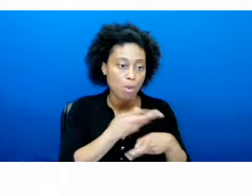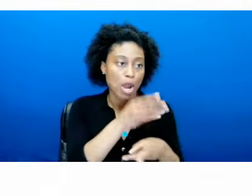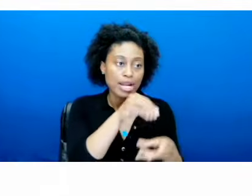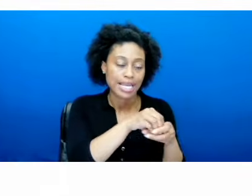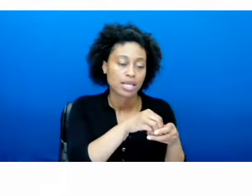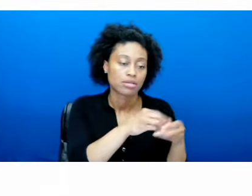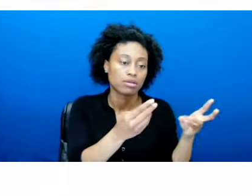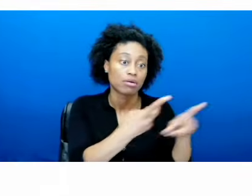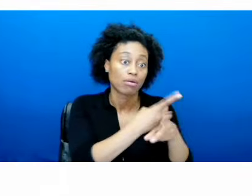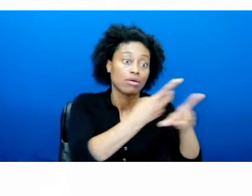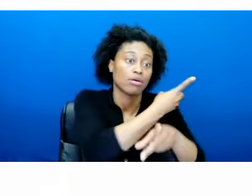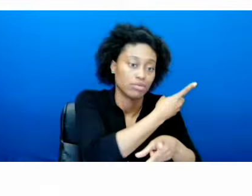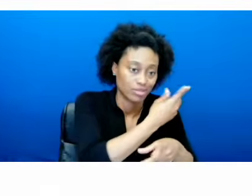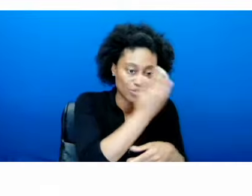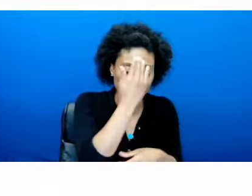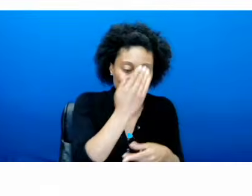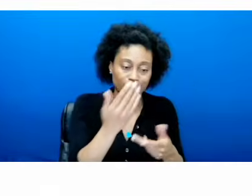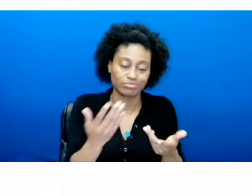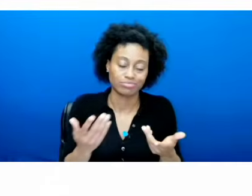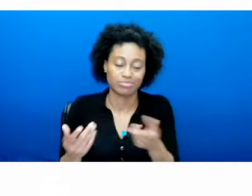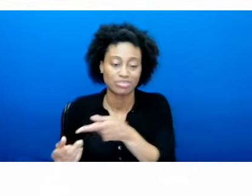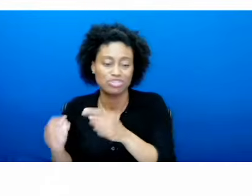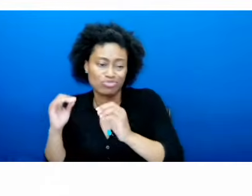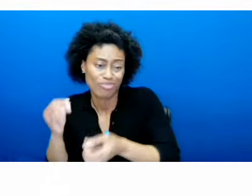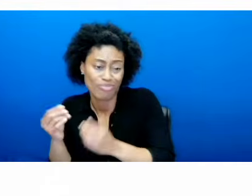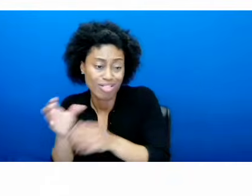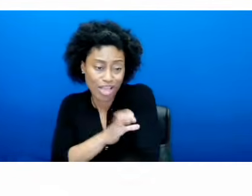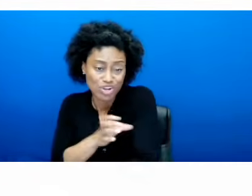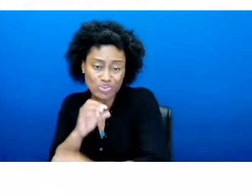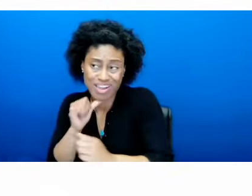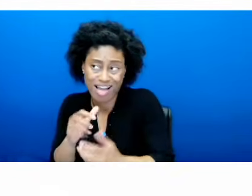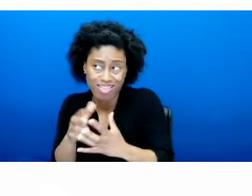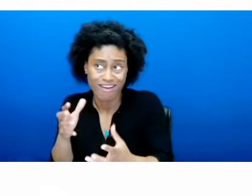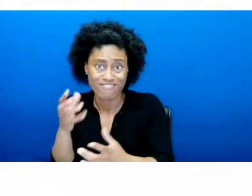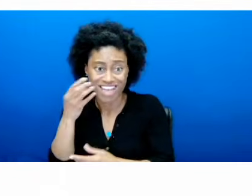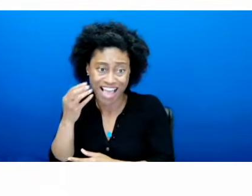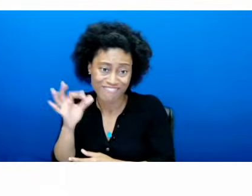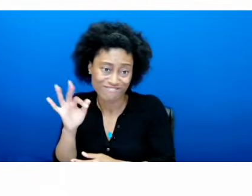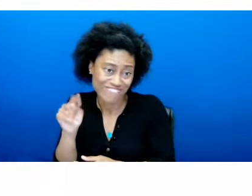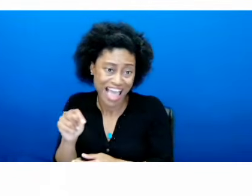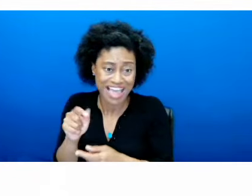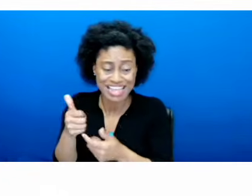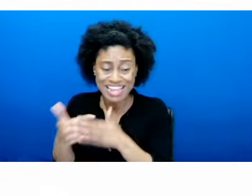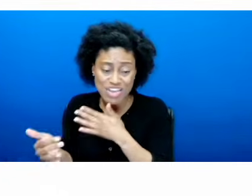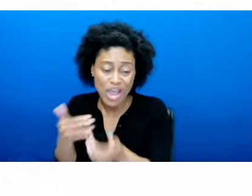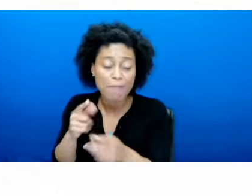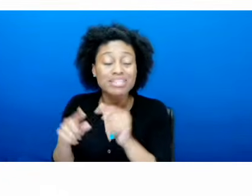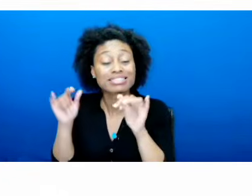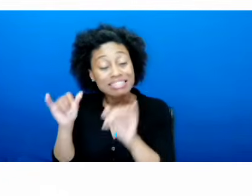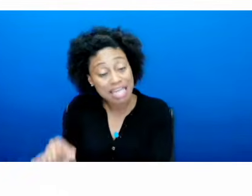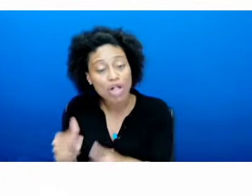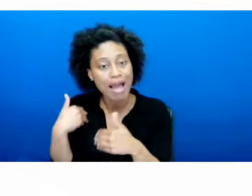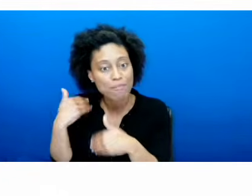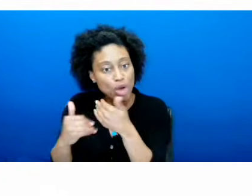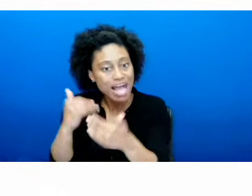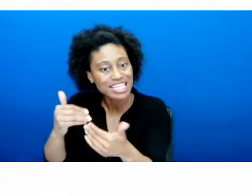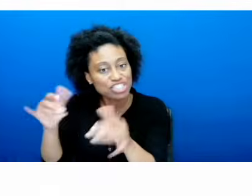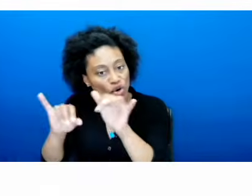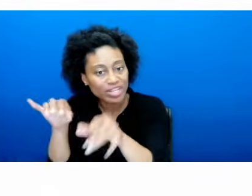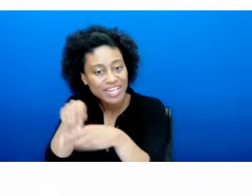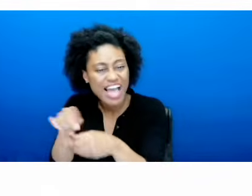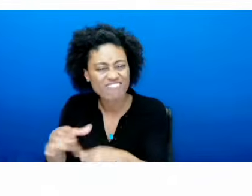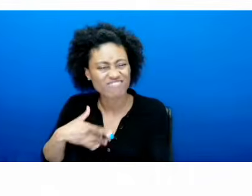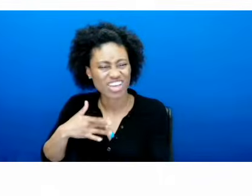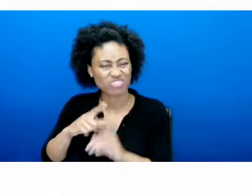because there's no cholesterol, there's not as much fat and all these things, but they still had, highly processed ingredients. And I felt the difference. So